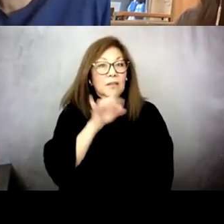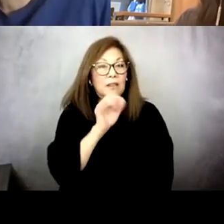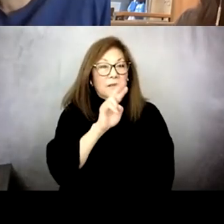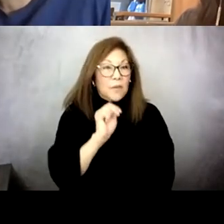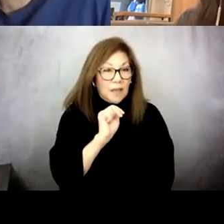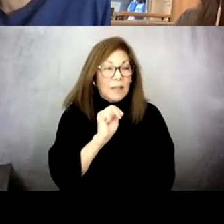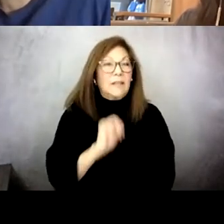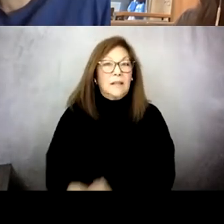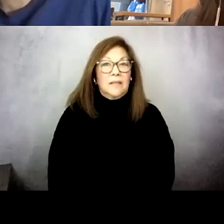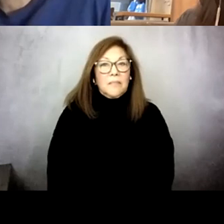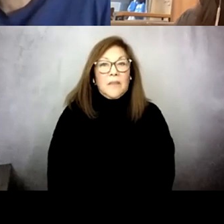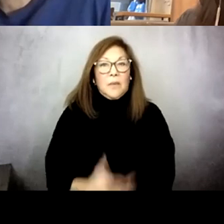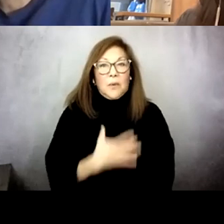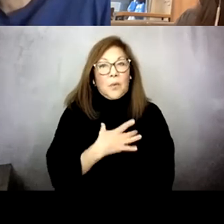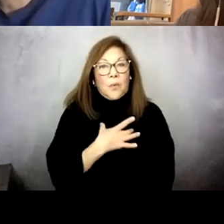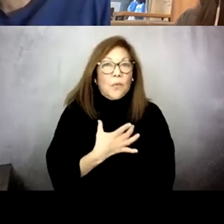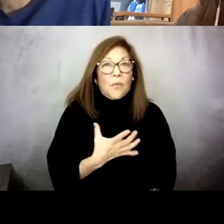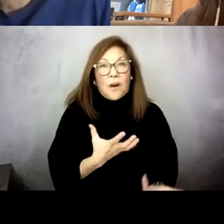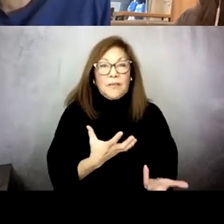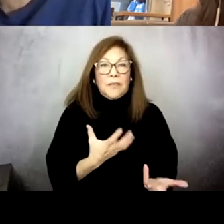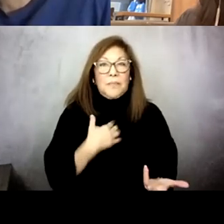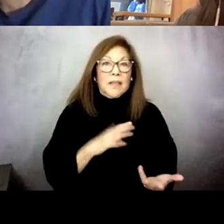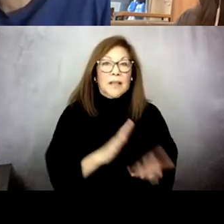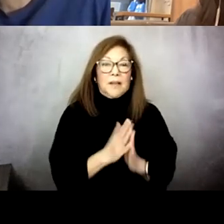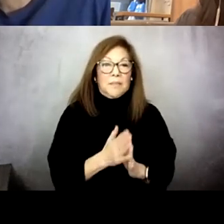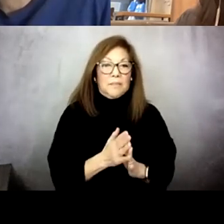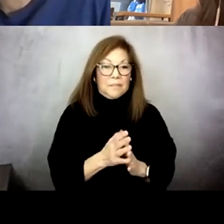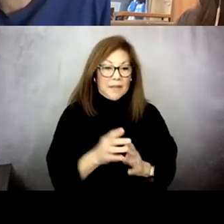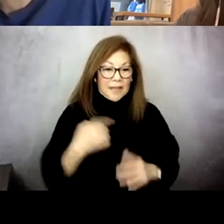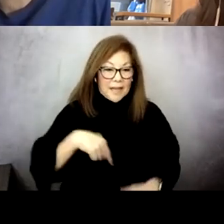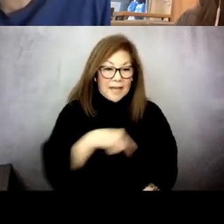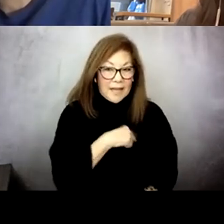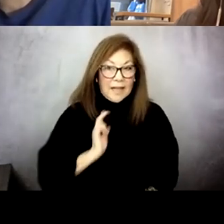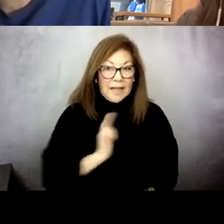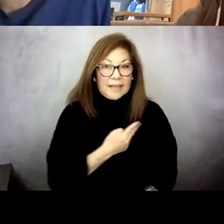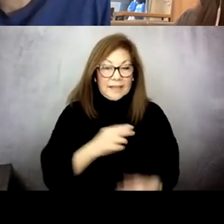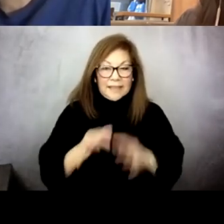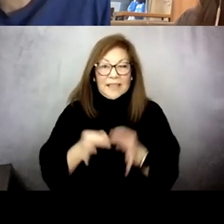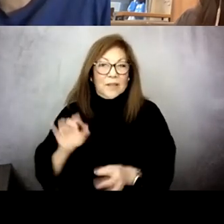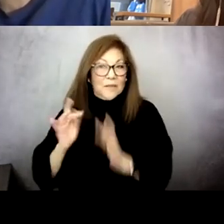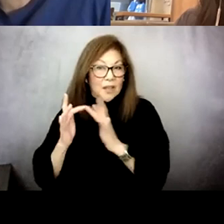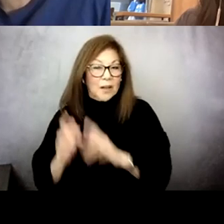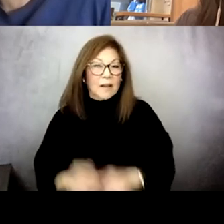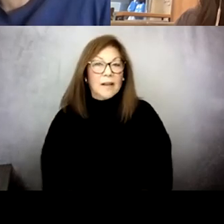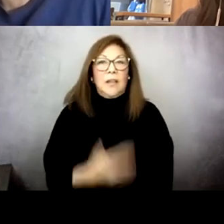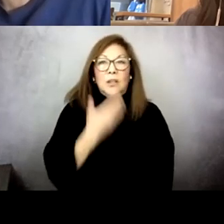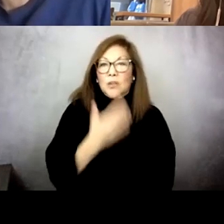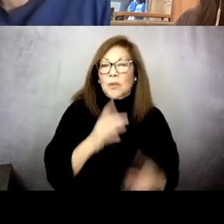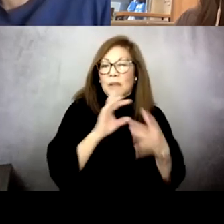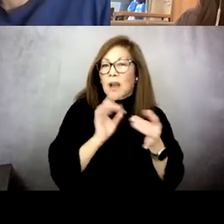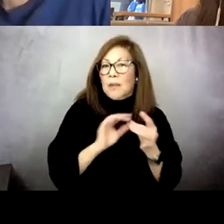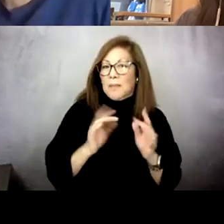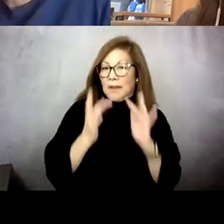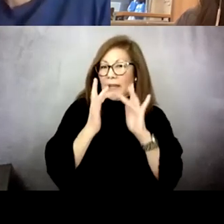be, you know, us v internet, but you know, it's good to comment on the internet.